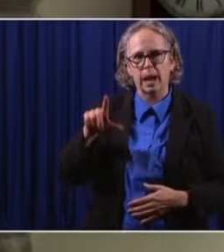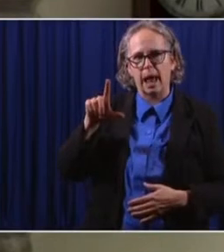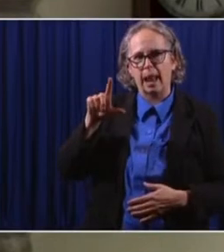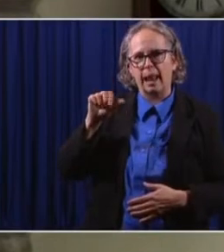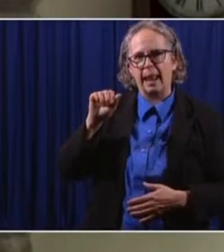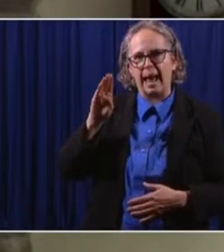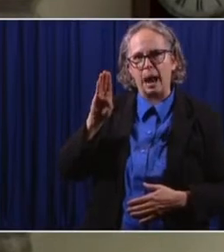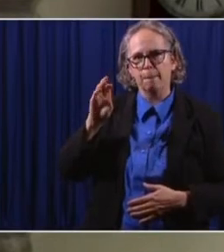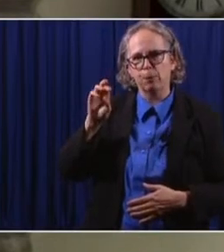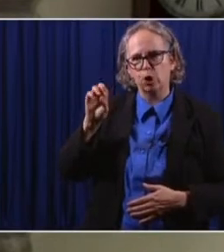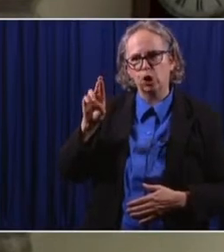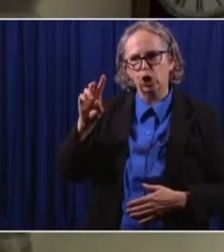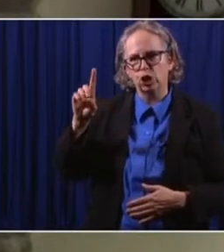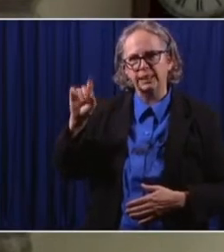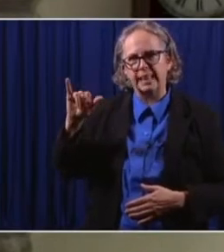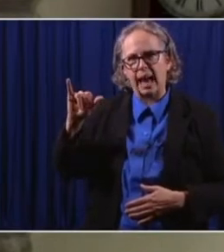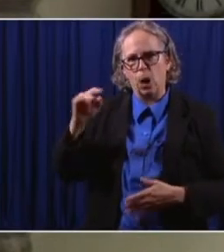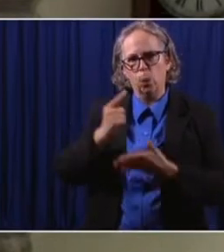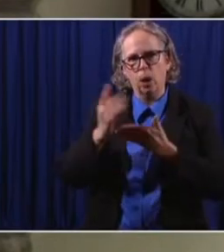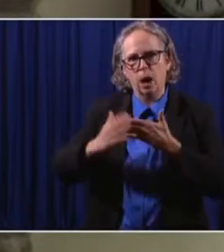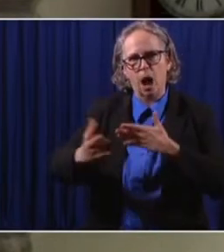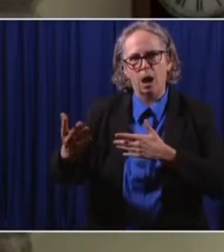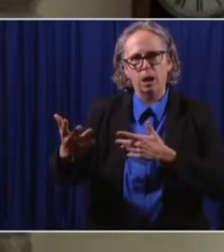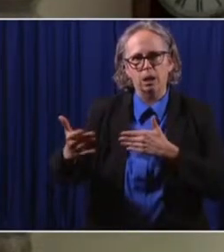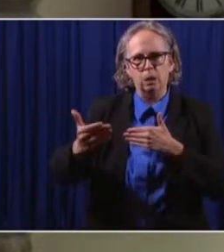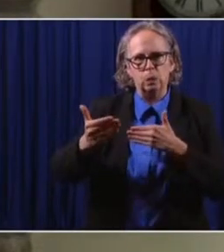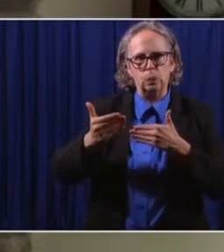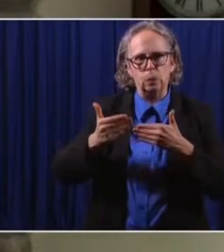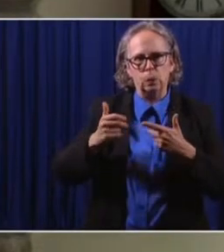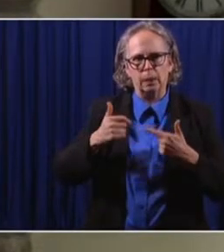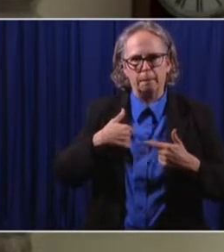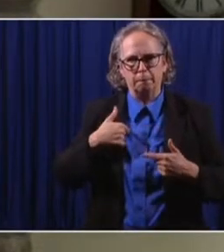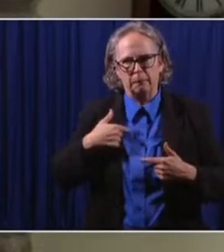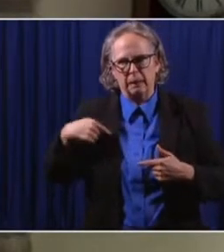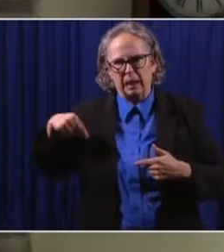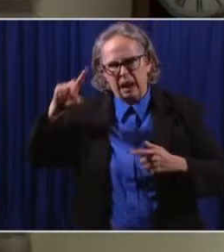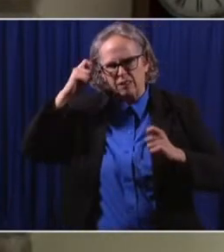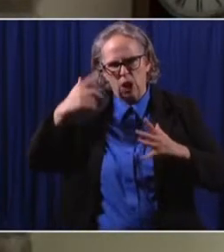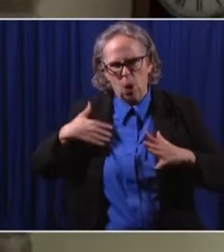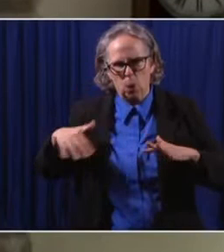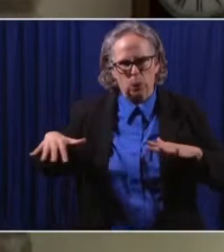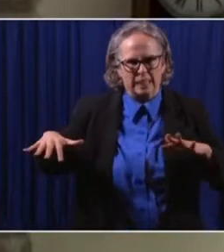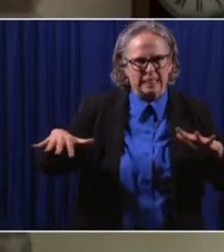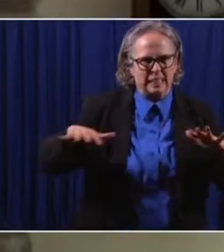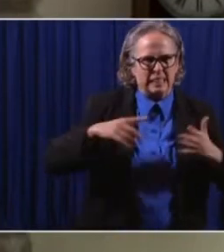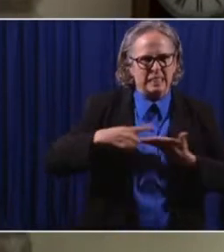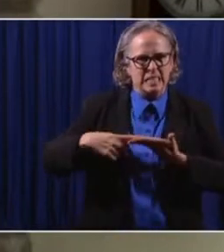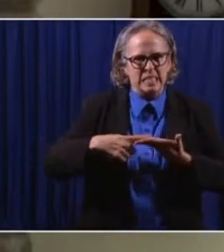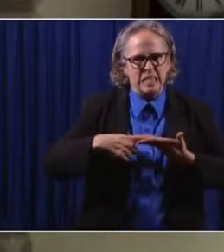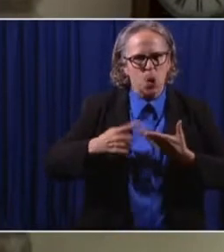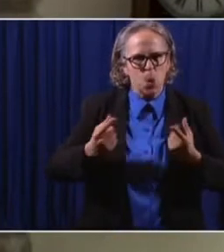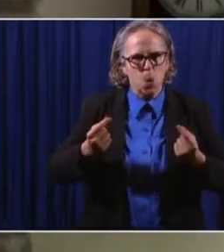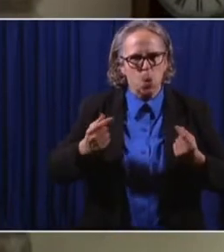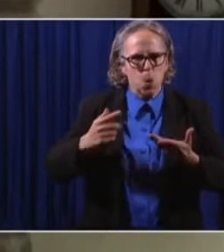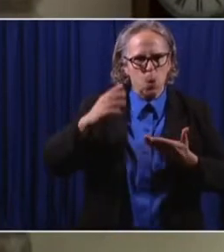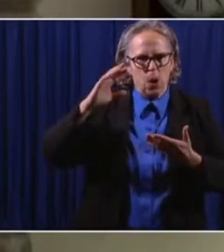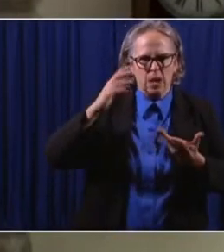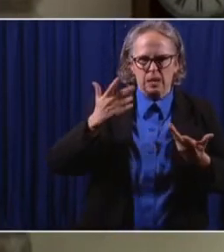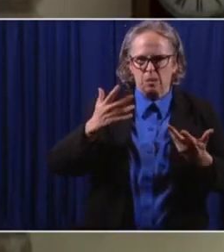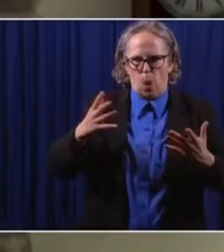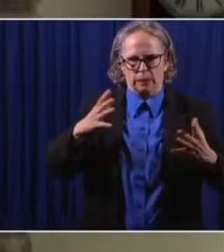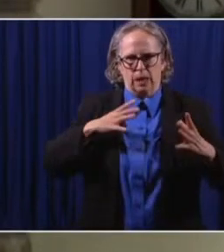to talk directly to the people of our states about Labor Day. Holidays are when we get together, we have